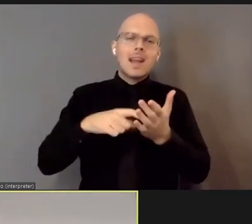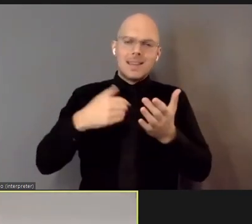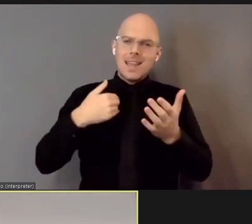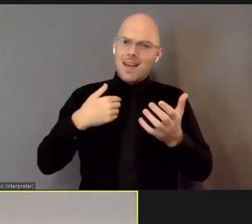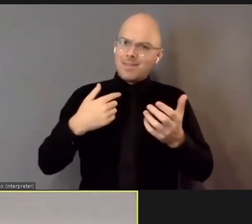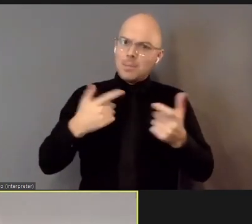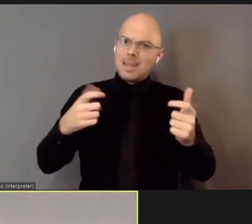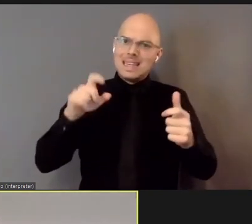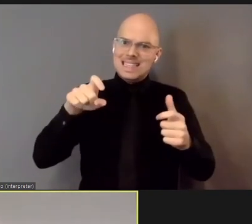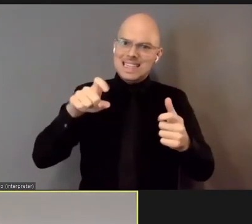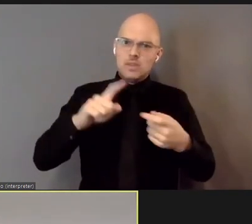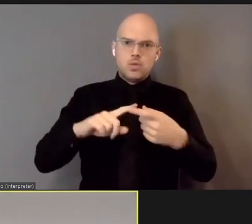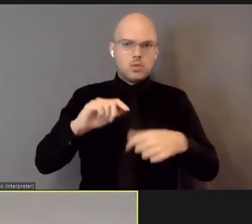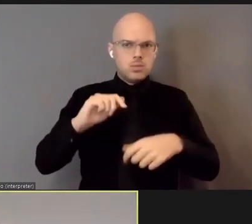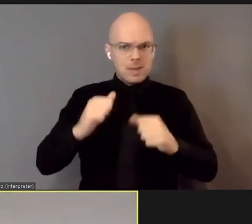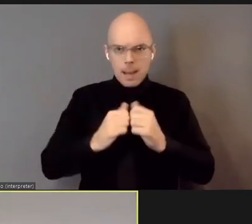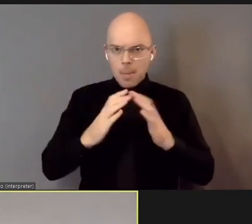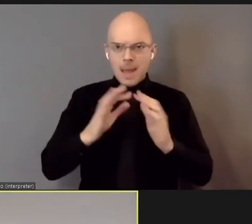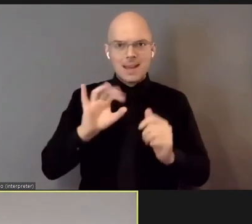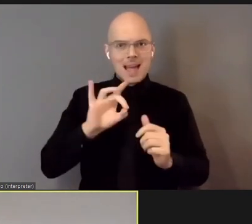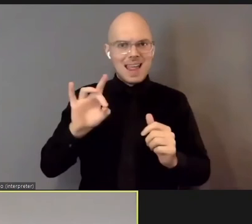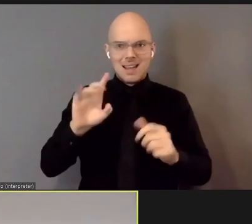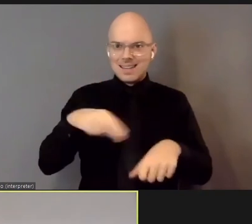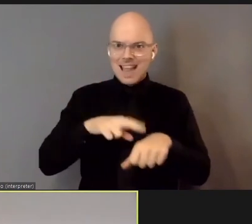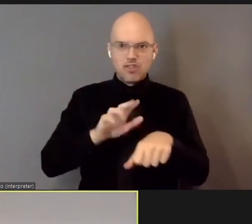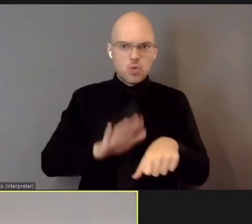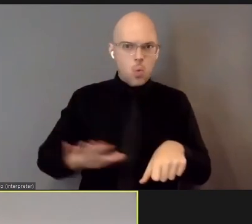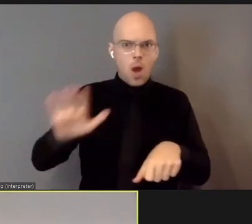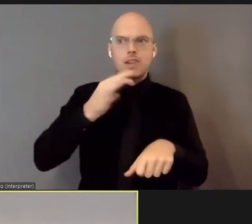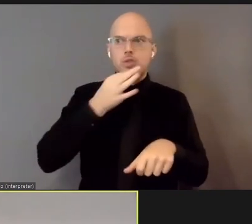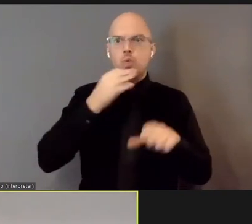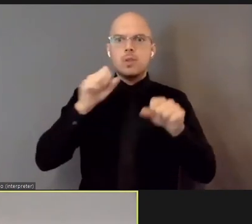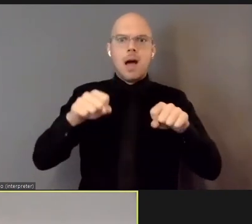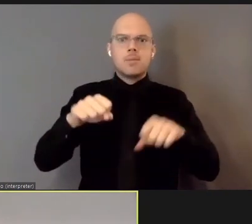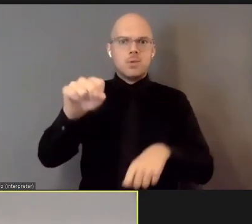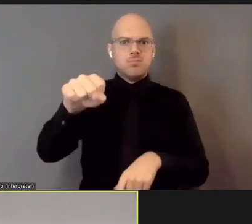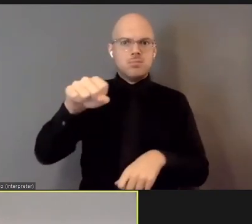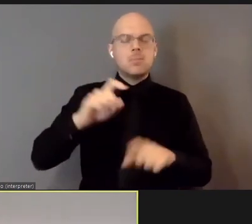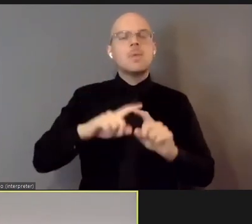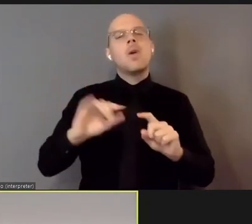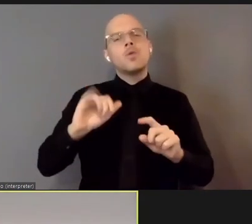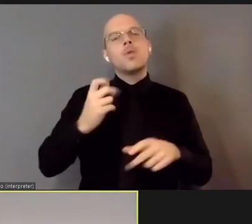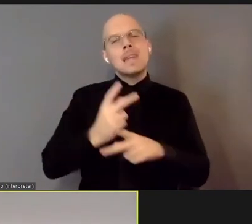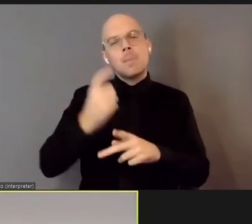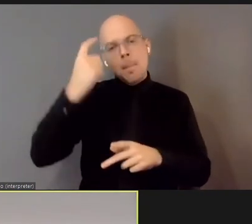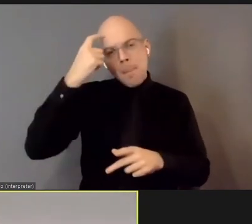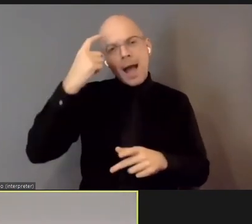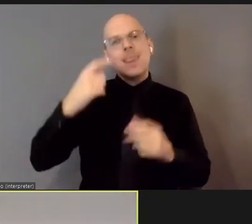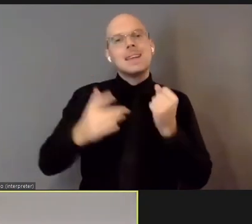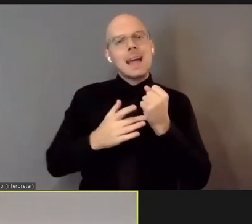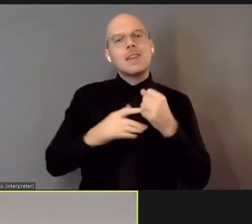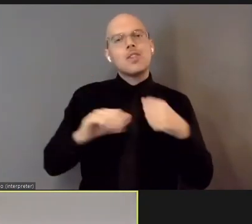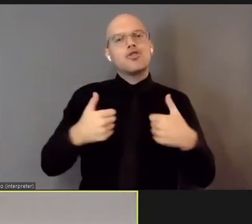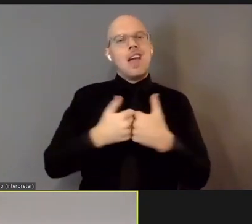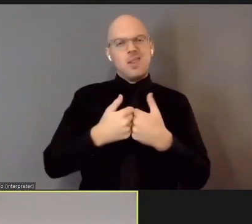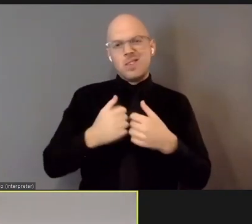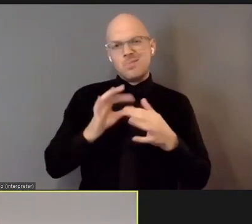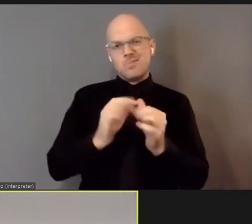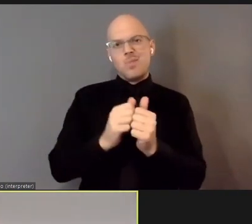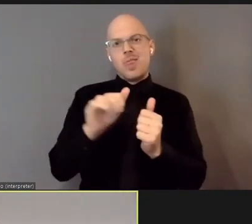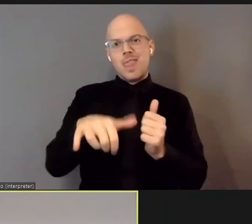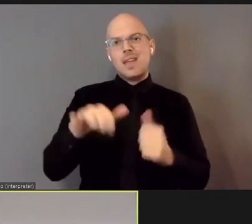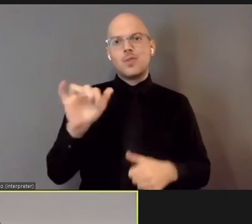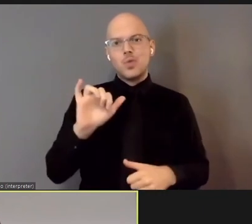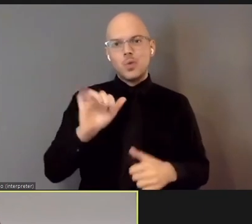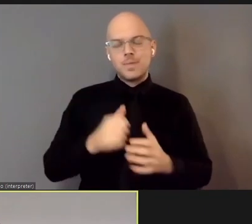988 implemented nationwide as soon as possible, but we also have to bear in mind the technical challenges that come along with that.